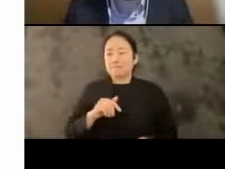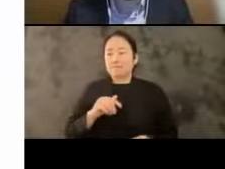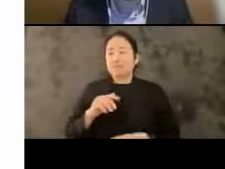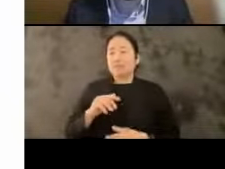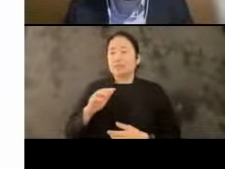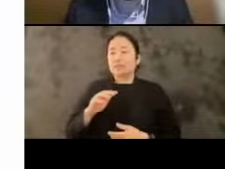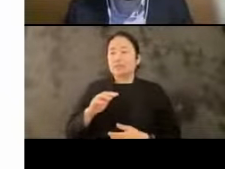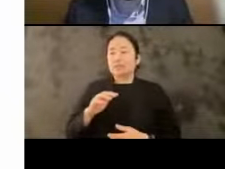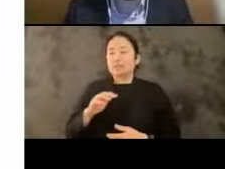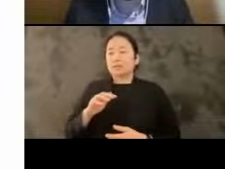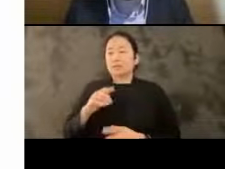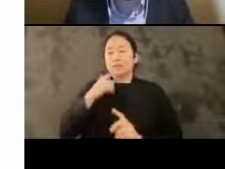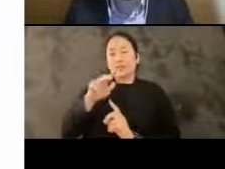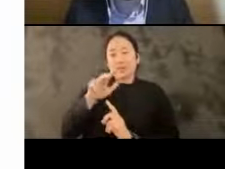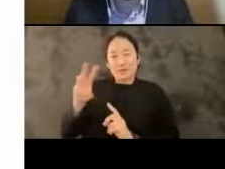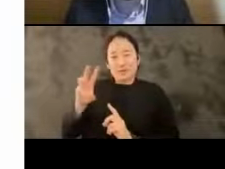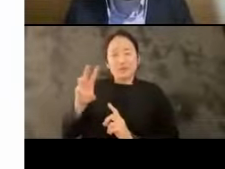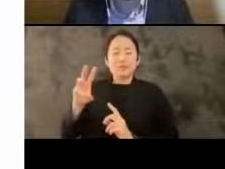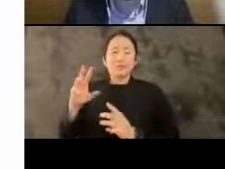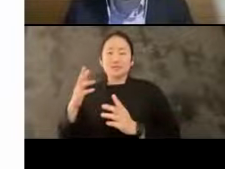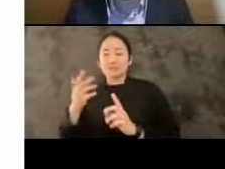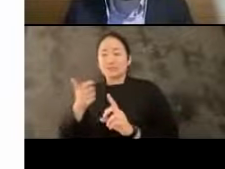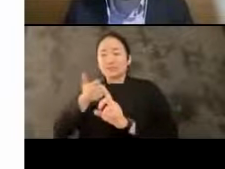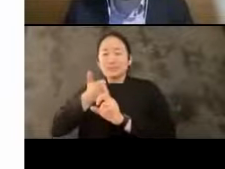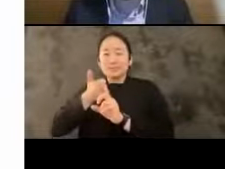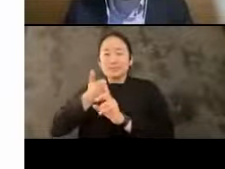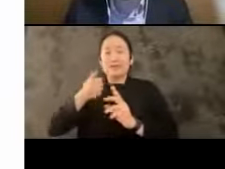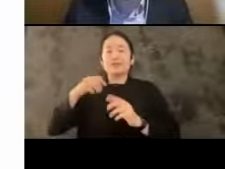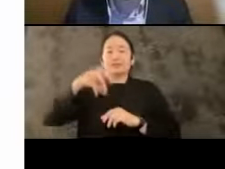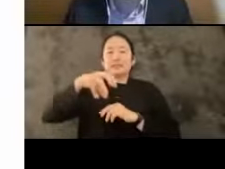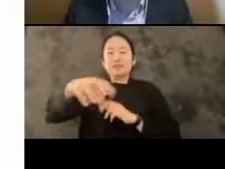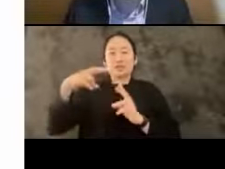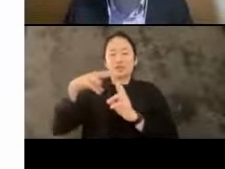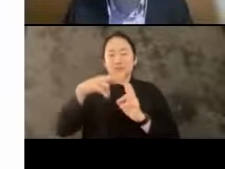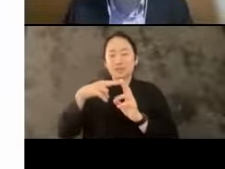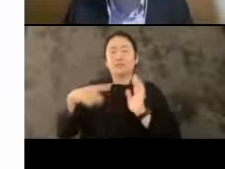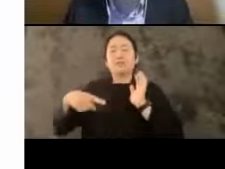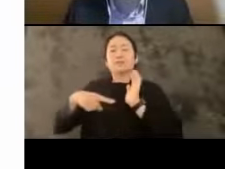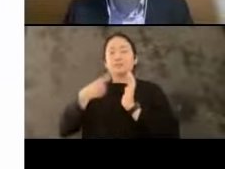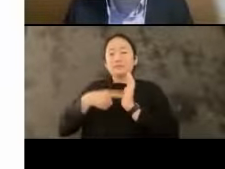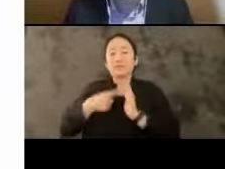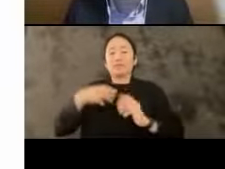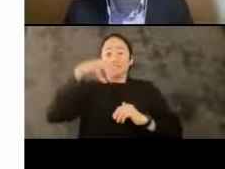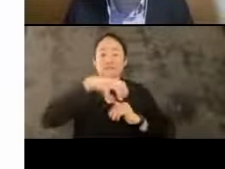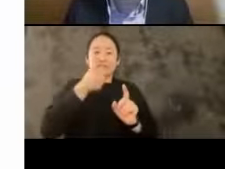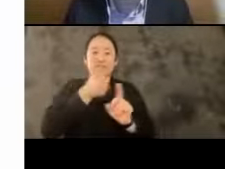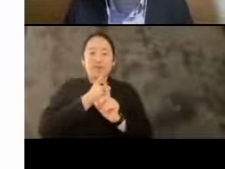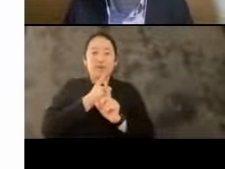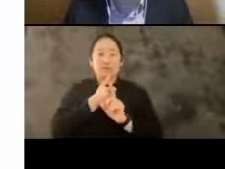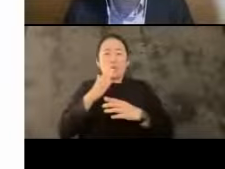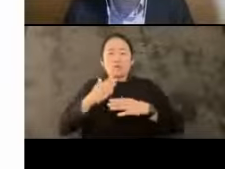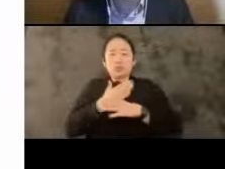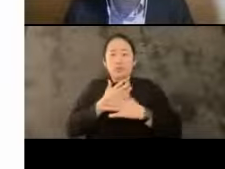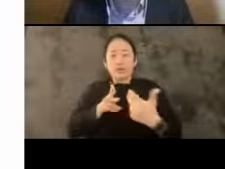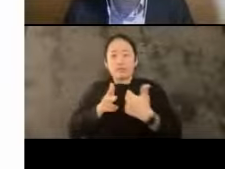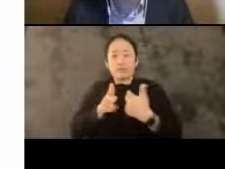like there's a Walmart that doesn't have a matching station on the other side. And roughly